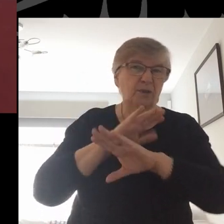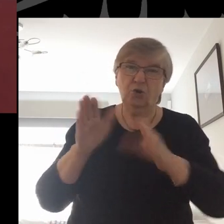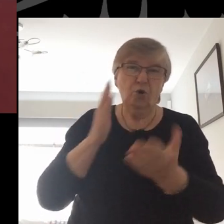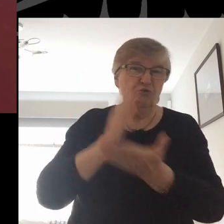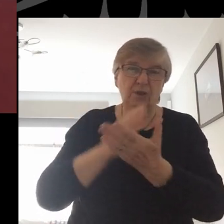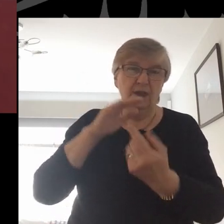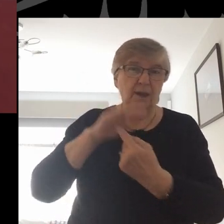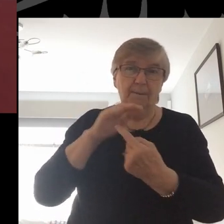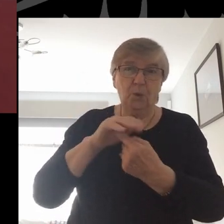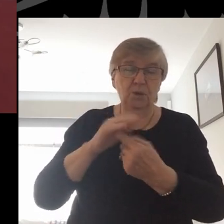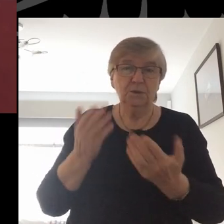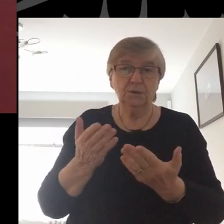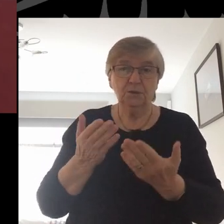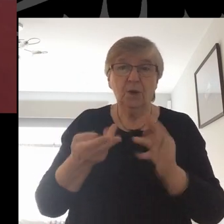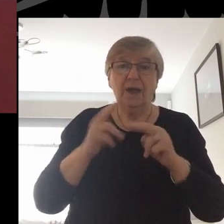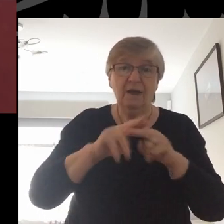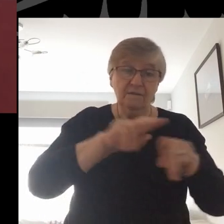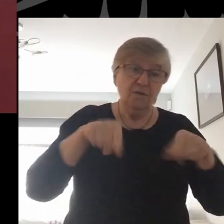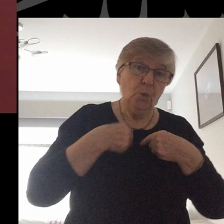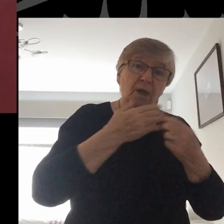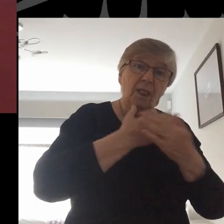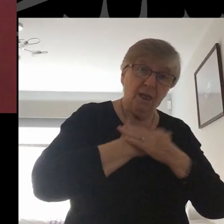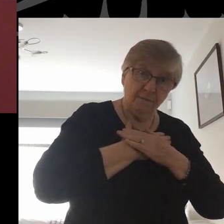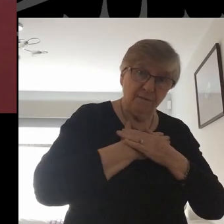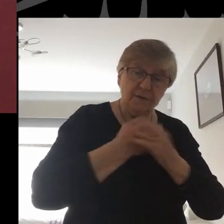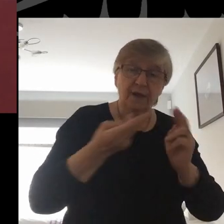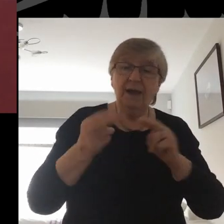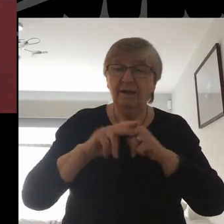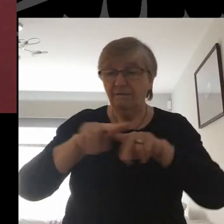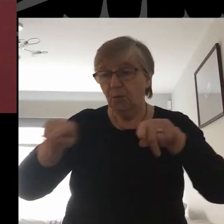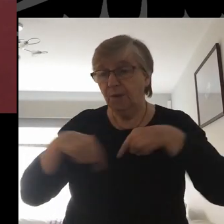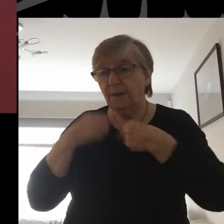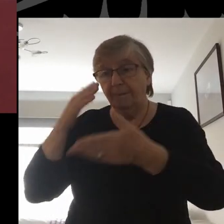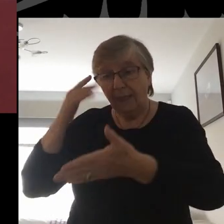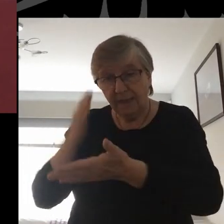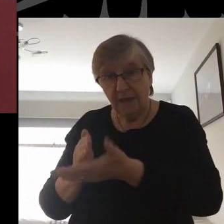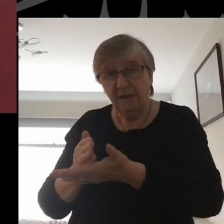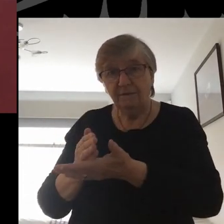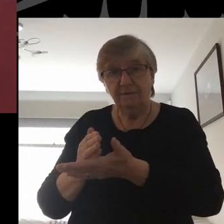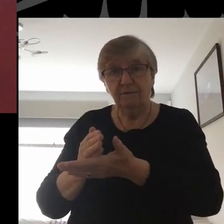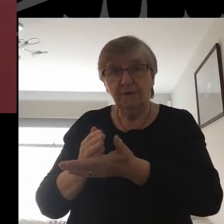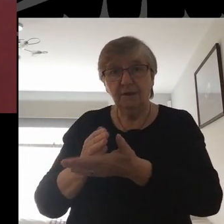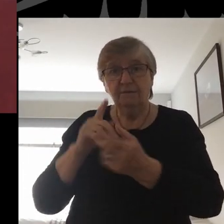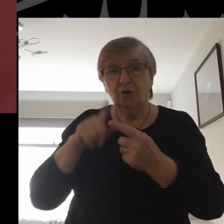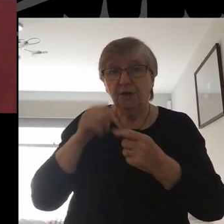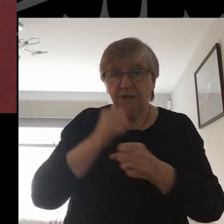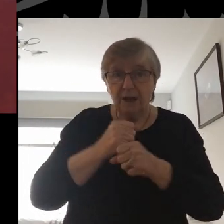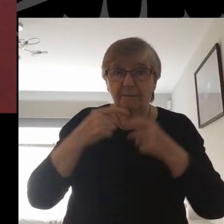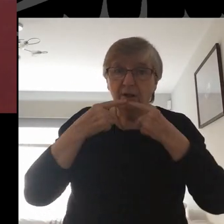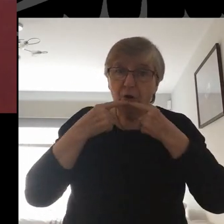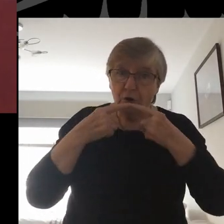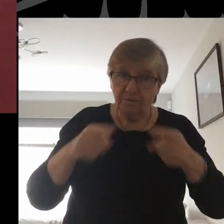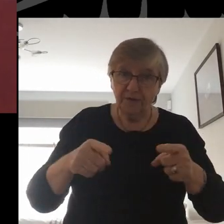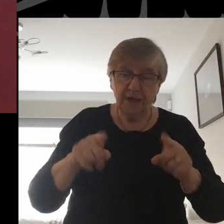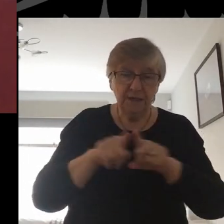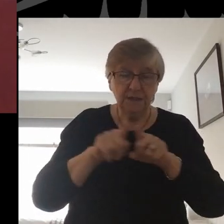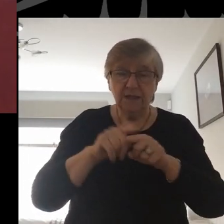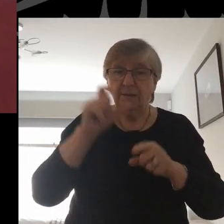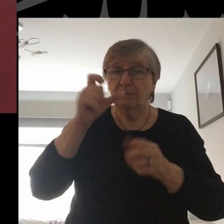So if we love, and if we believe what we say we believe, and for example, confessed in the Apostles'